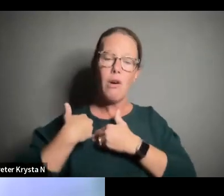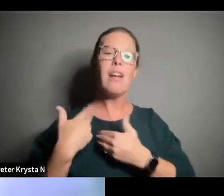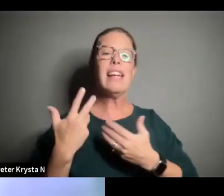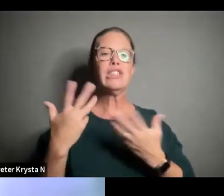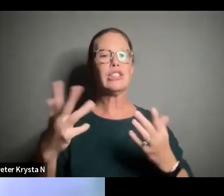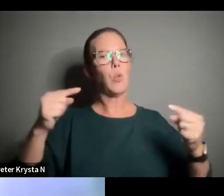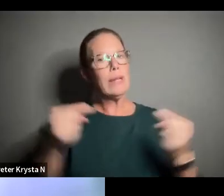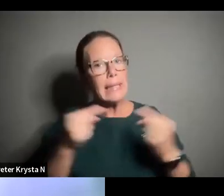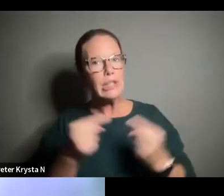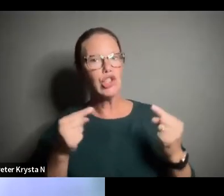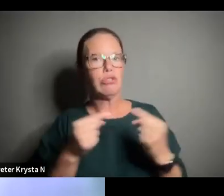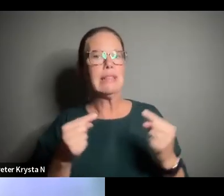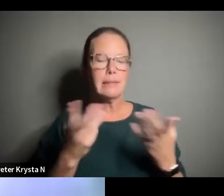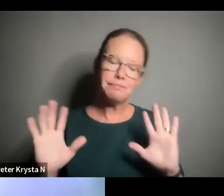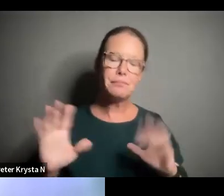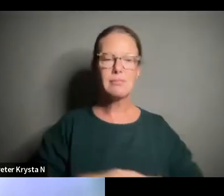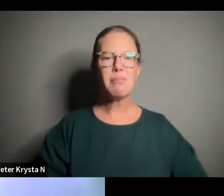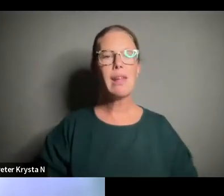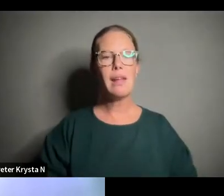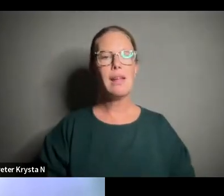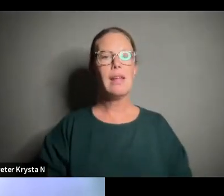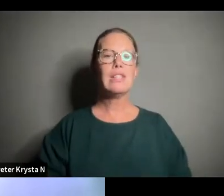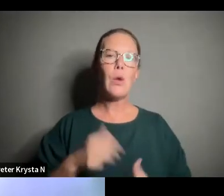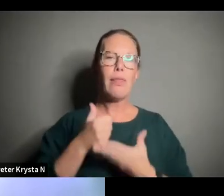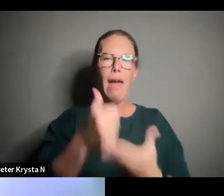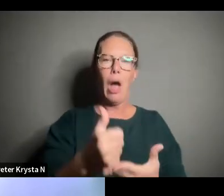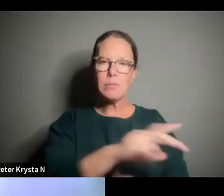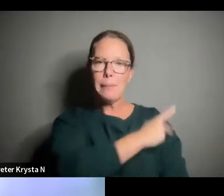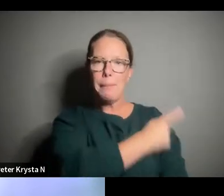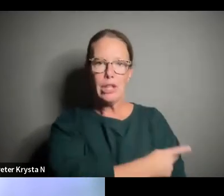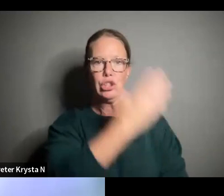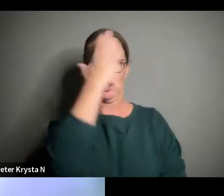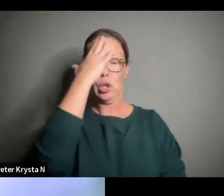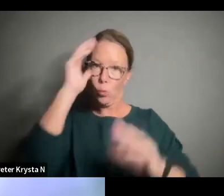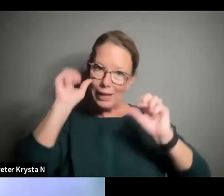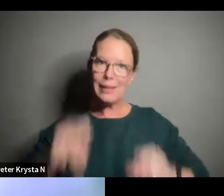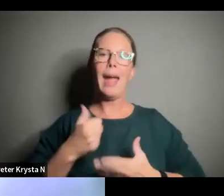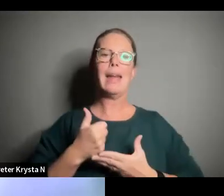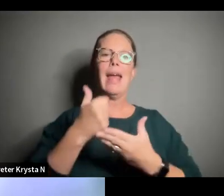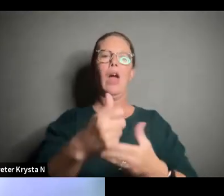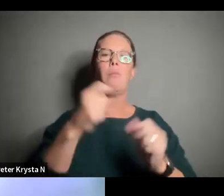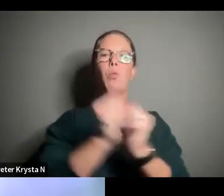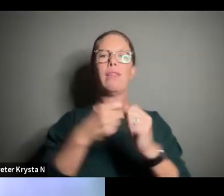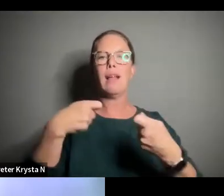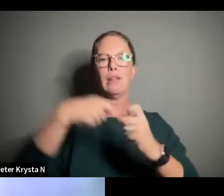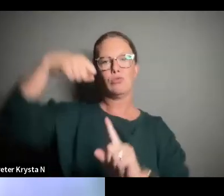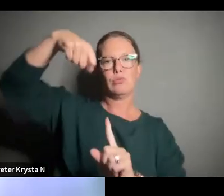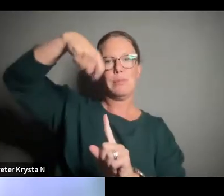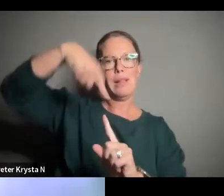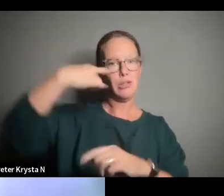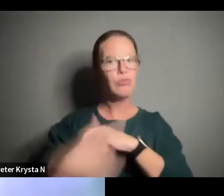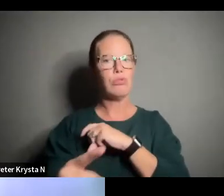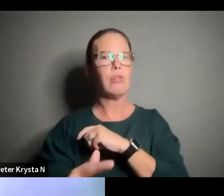your injury. And so that gives a little help for these patients, knowing that we can help them with electrical stimulation early.